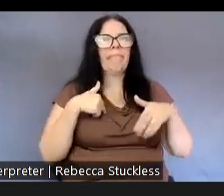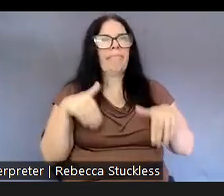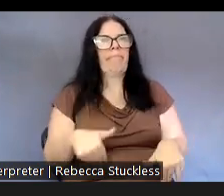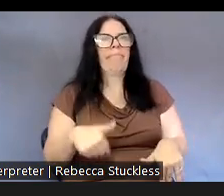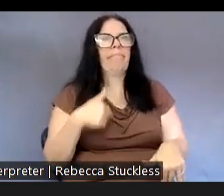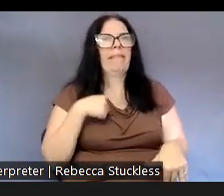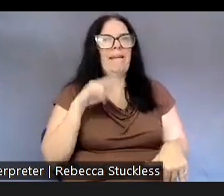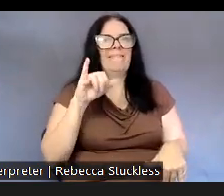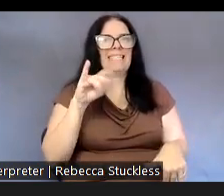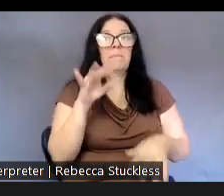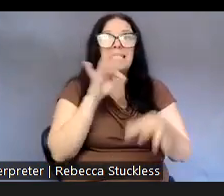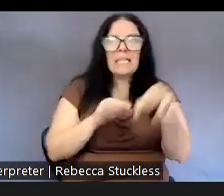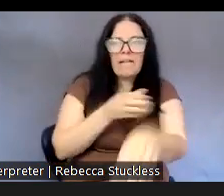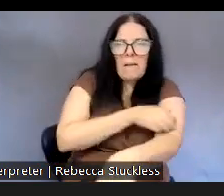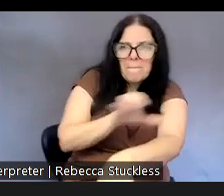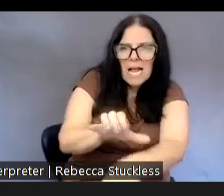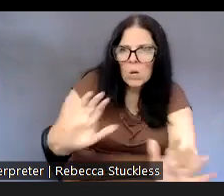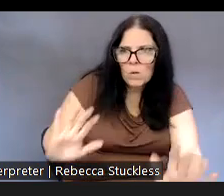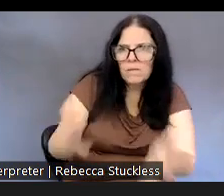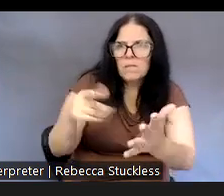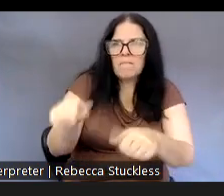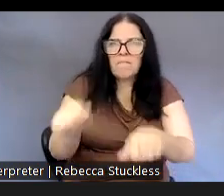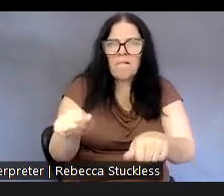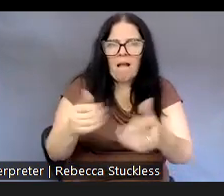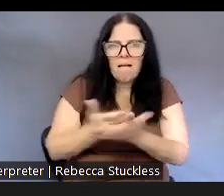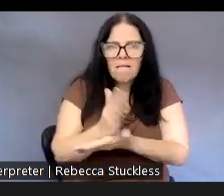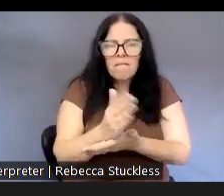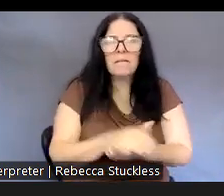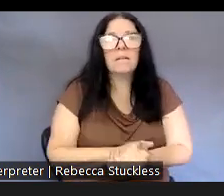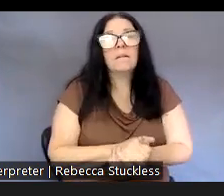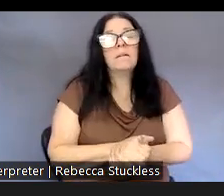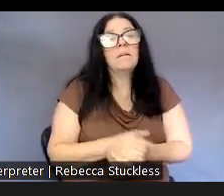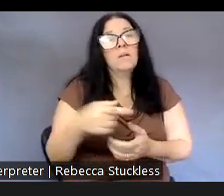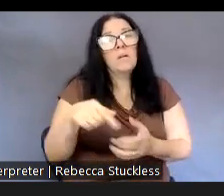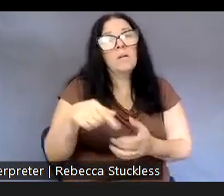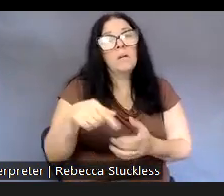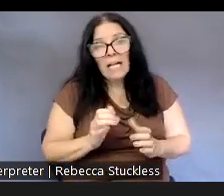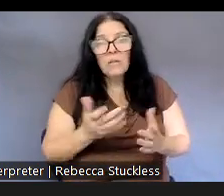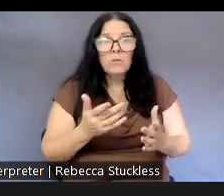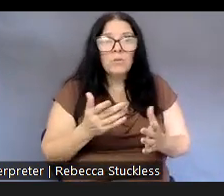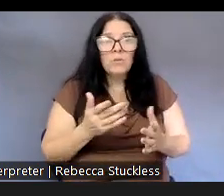them. And for those clients or customers